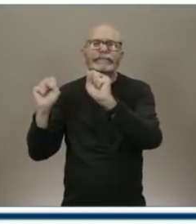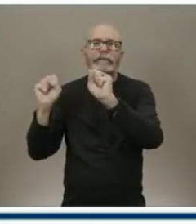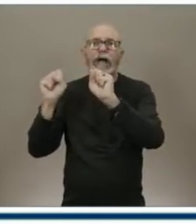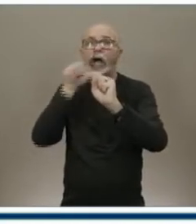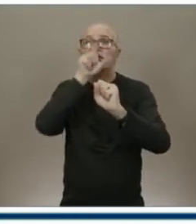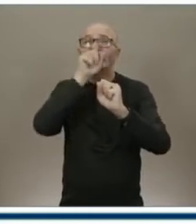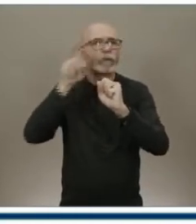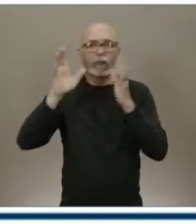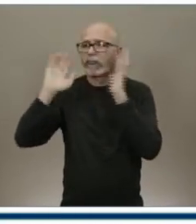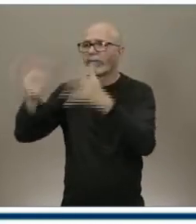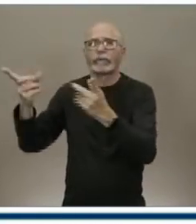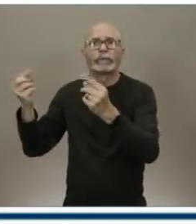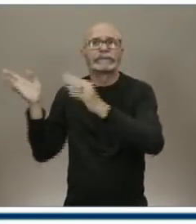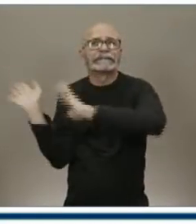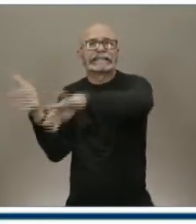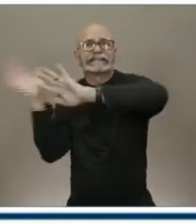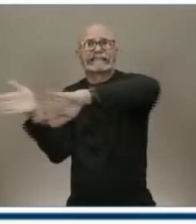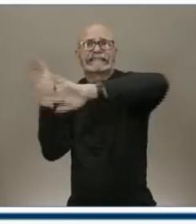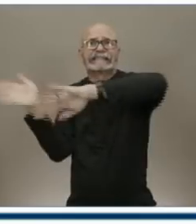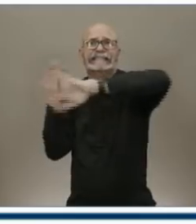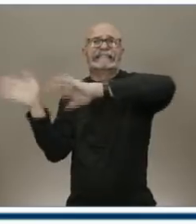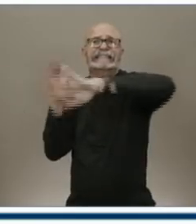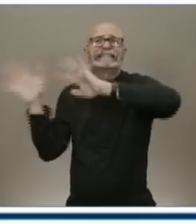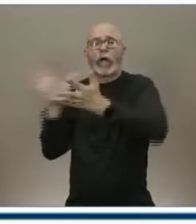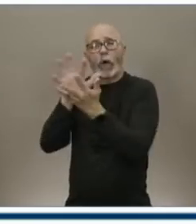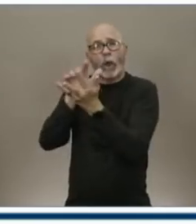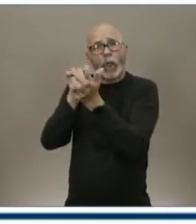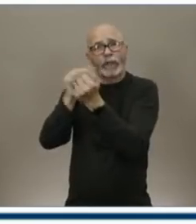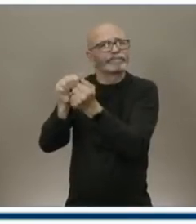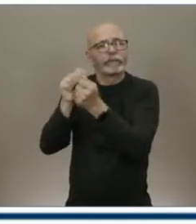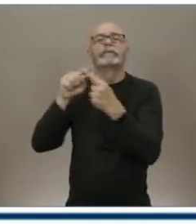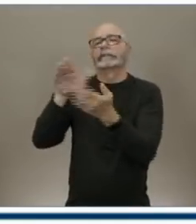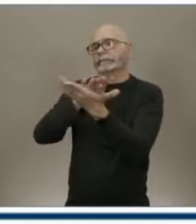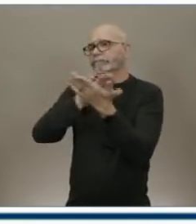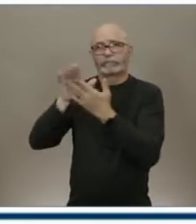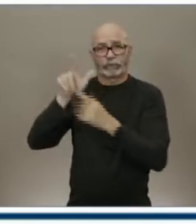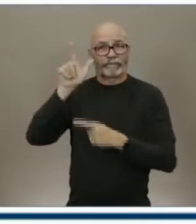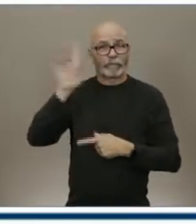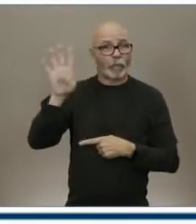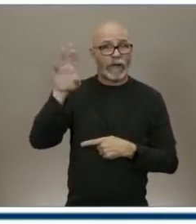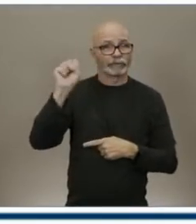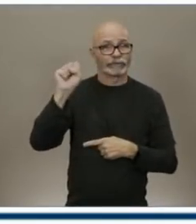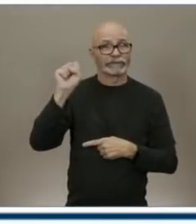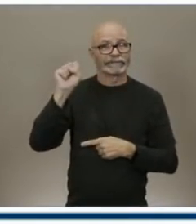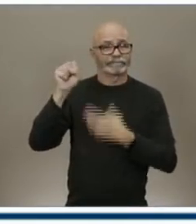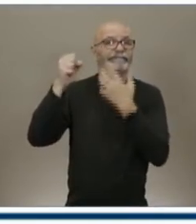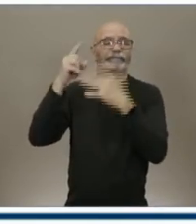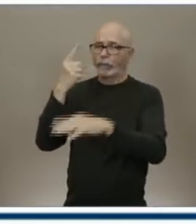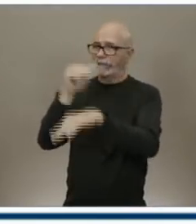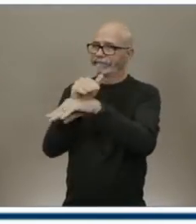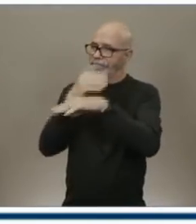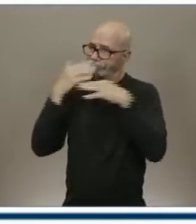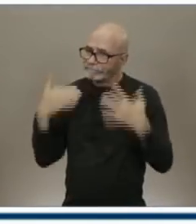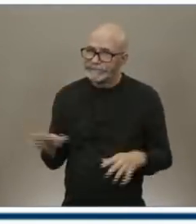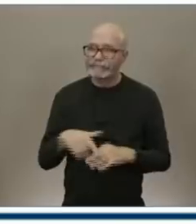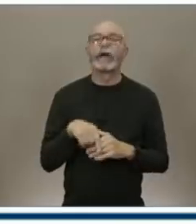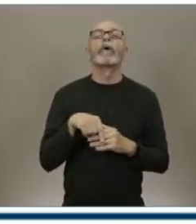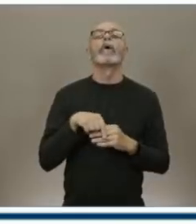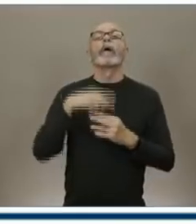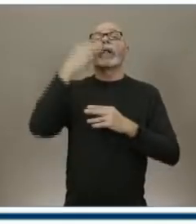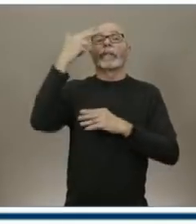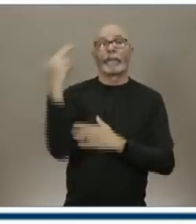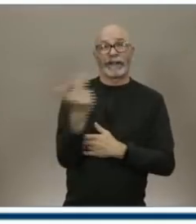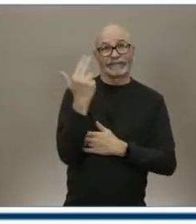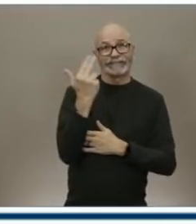already had in the plant. So they had that 24-hour period. That decision was made Tuesday night. The plant closed on Thursday. It will